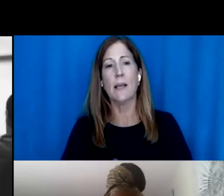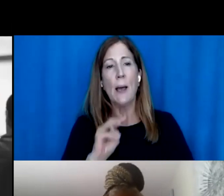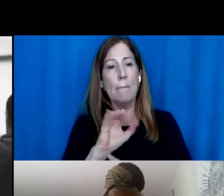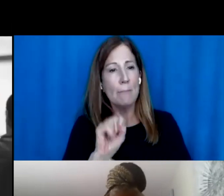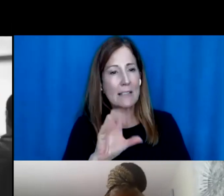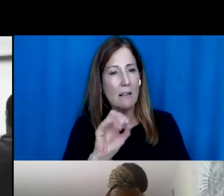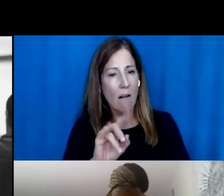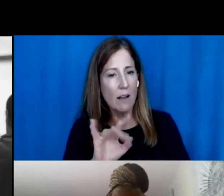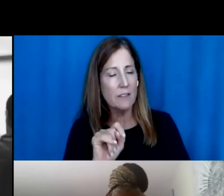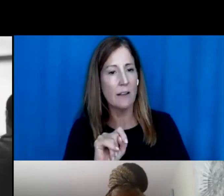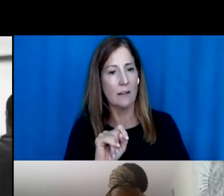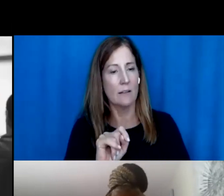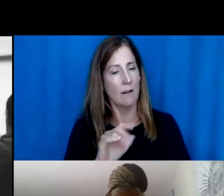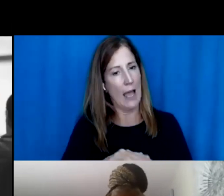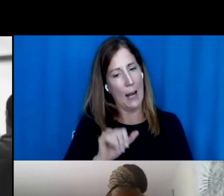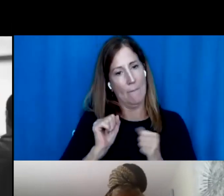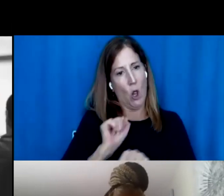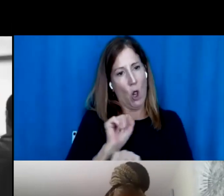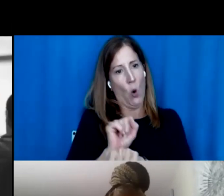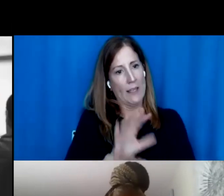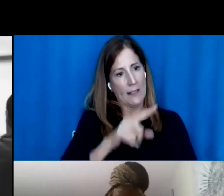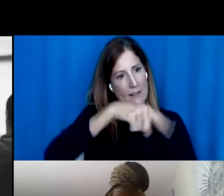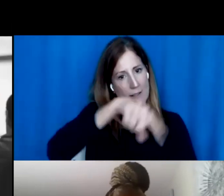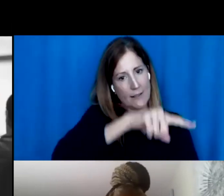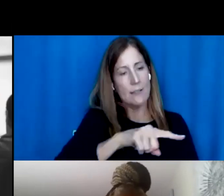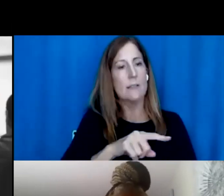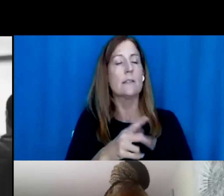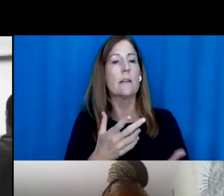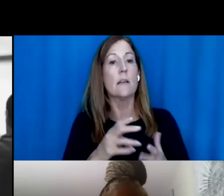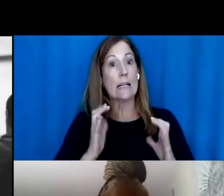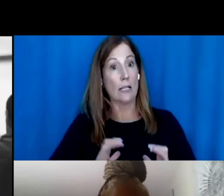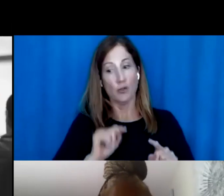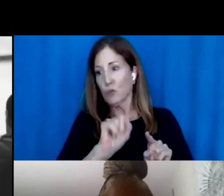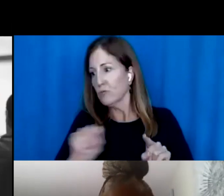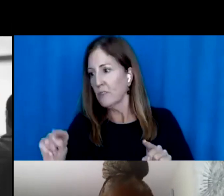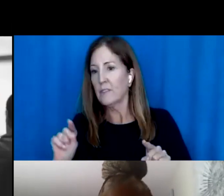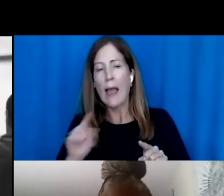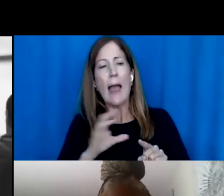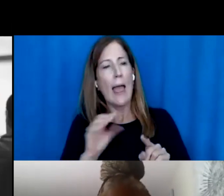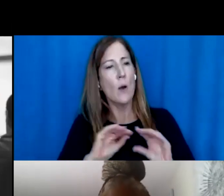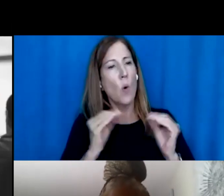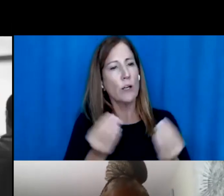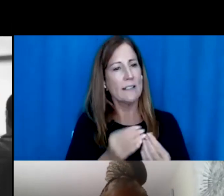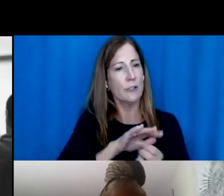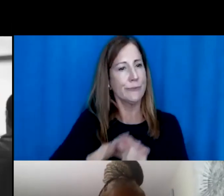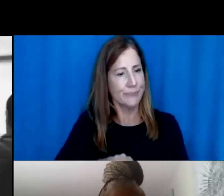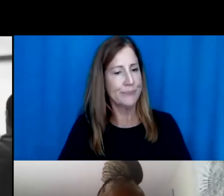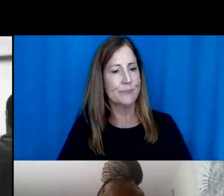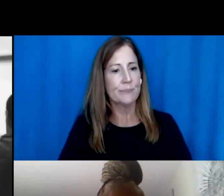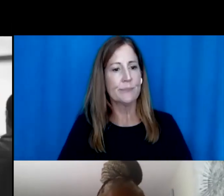on employees, customers, and organizations. Our second learning objective is